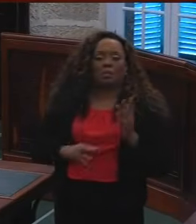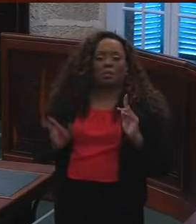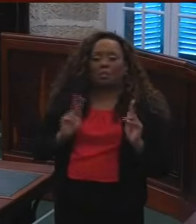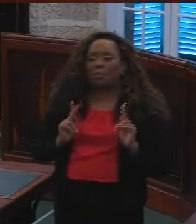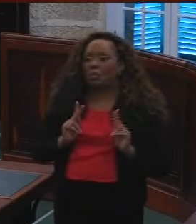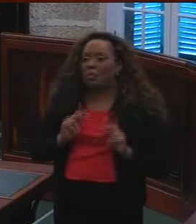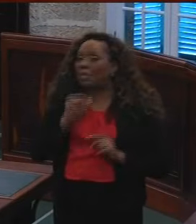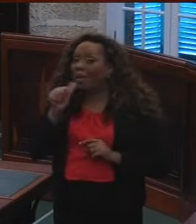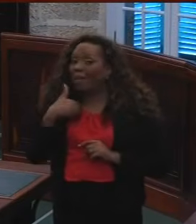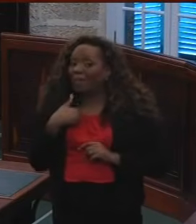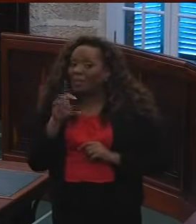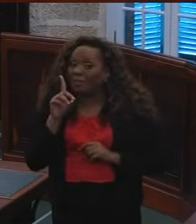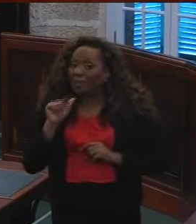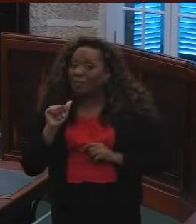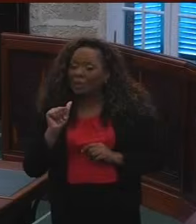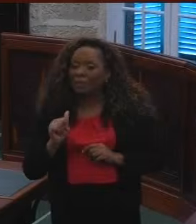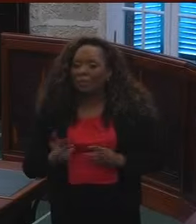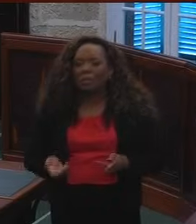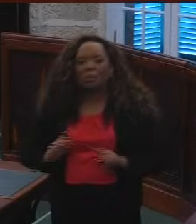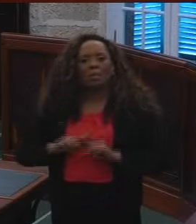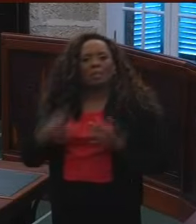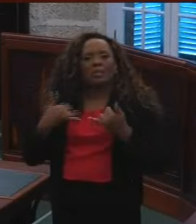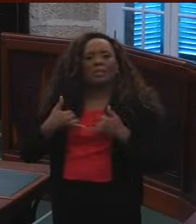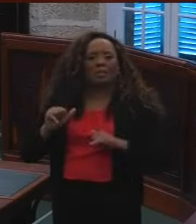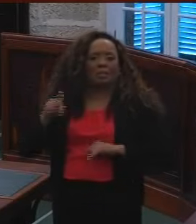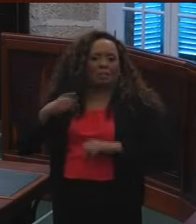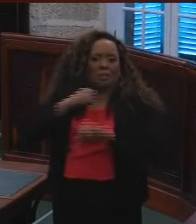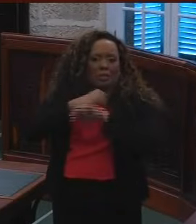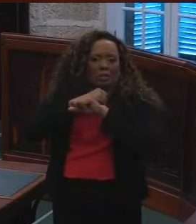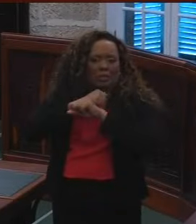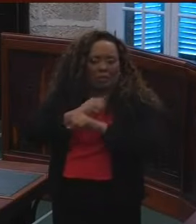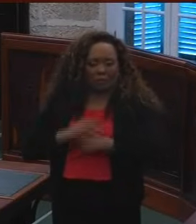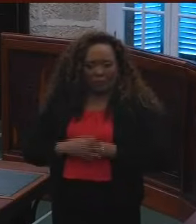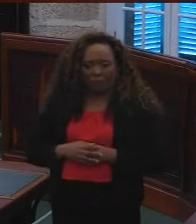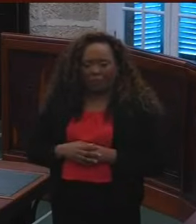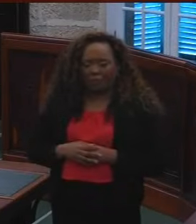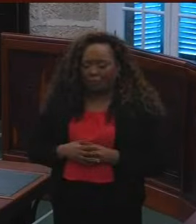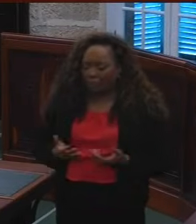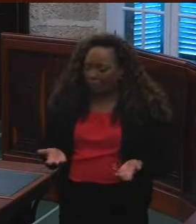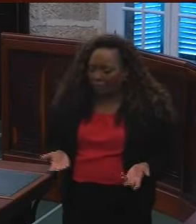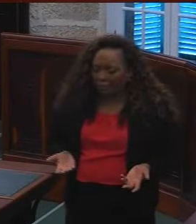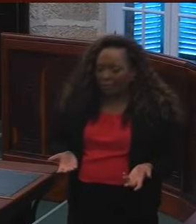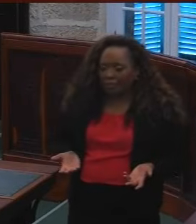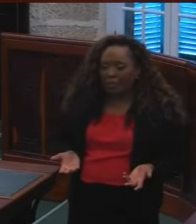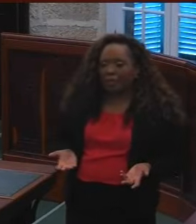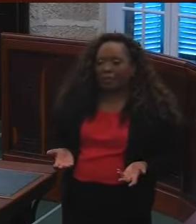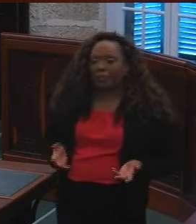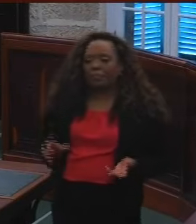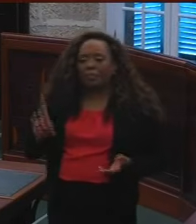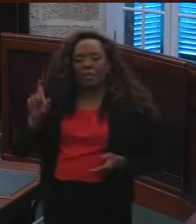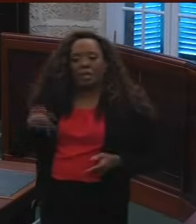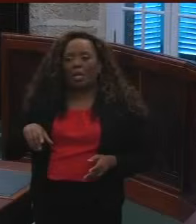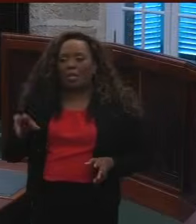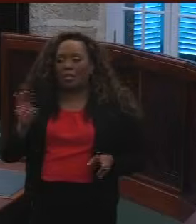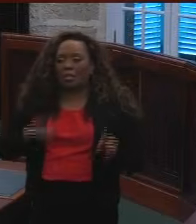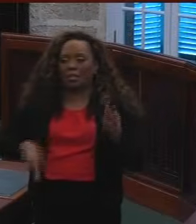protection. And we have to be able to do it, Mr. Speaker. So we have to look at it, sir. We have to look at our facilities for women who've been